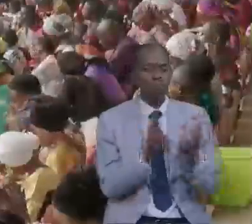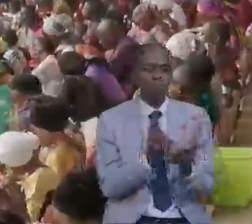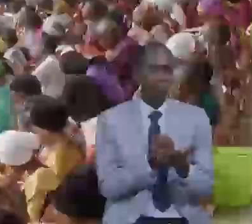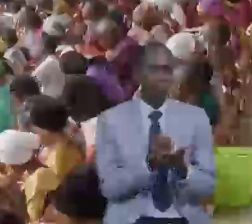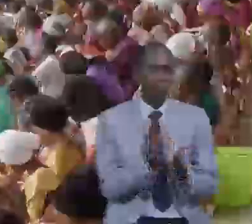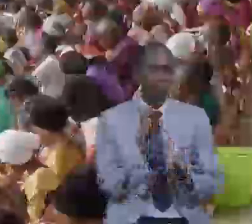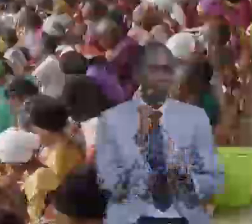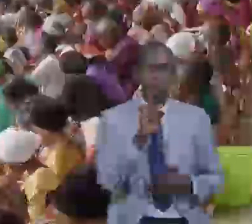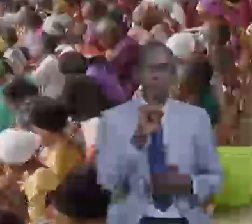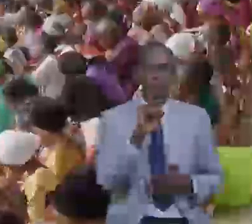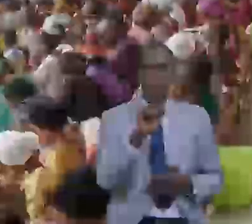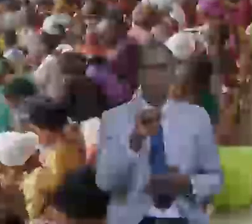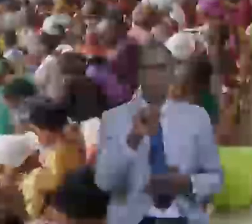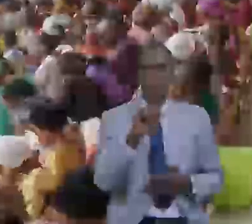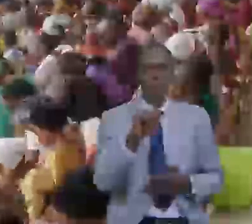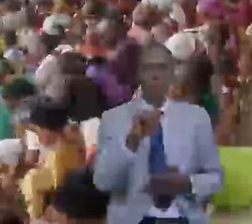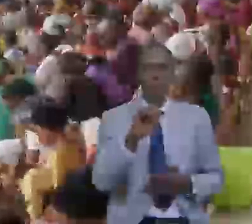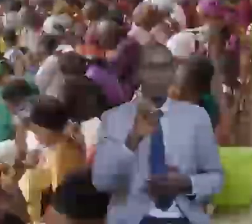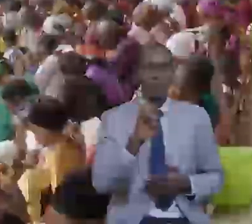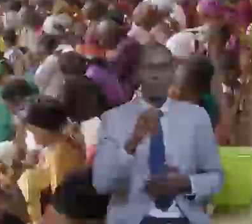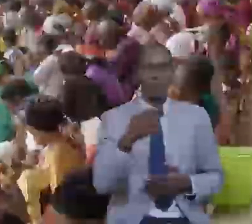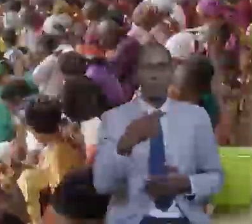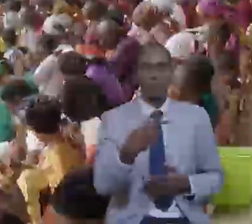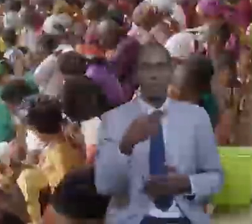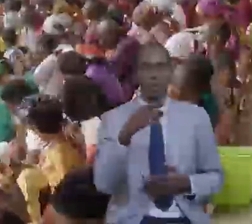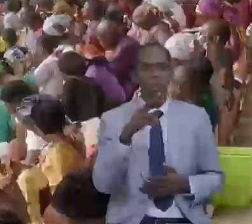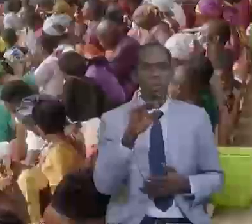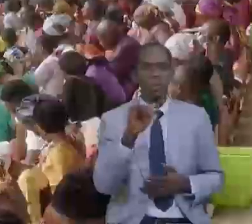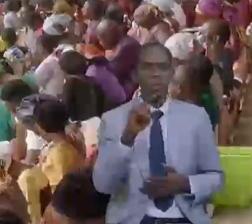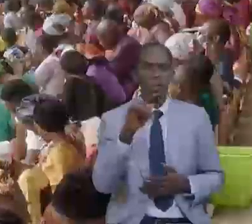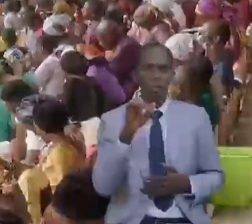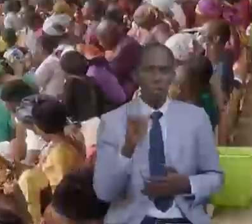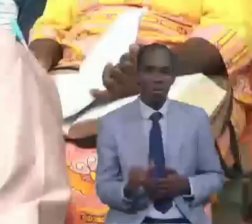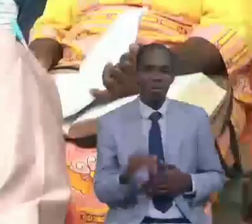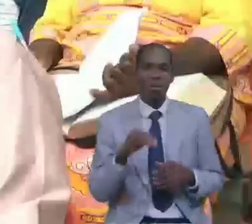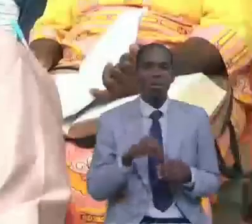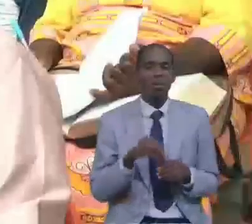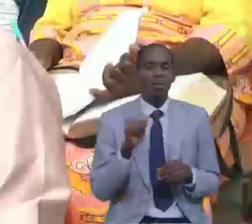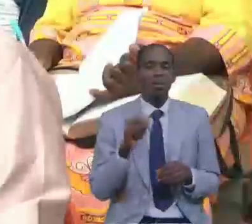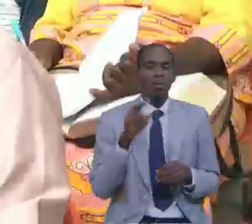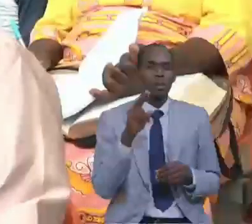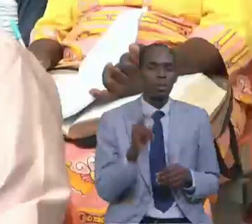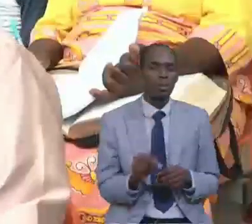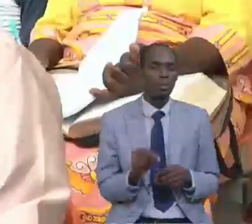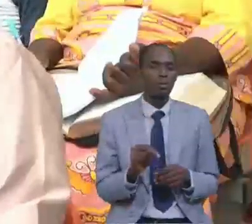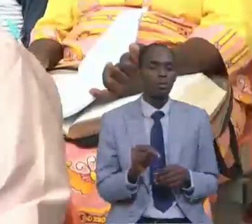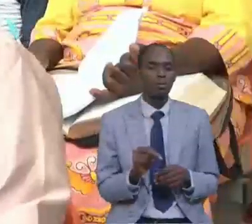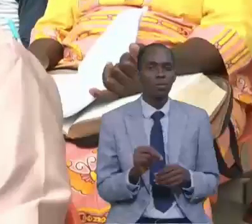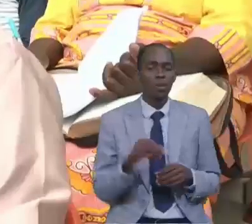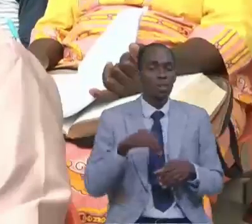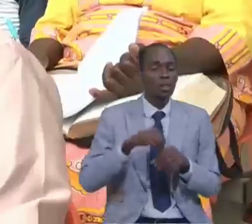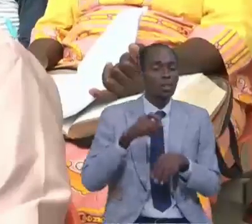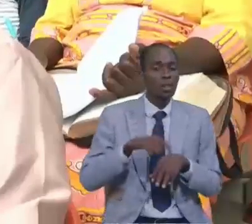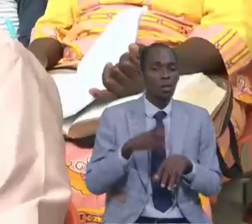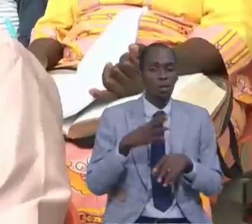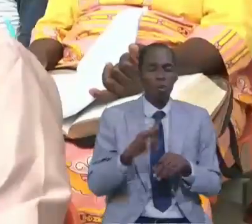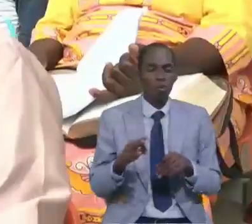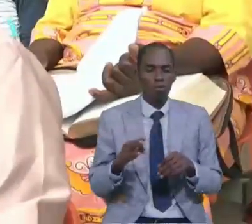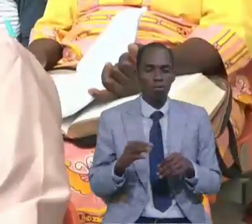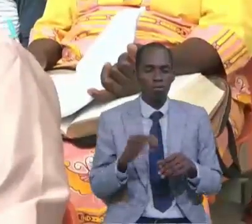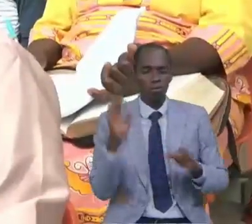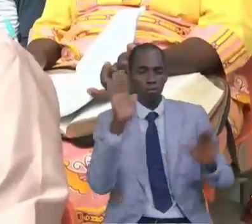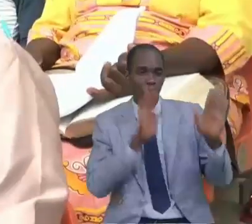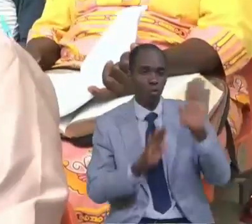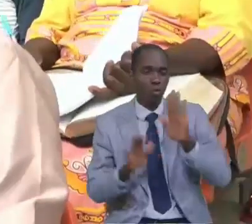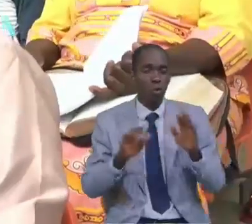crisis. When a sanctified man, a sanctified woman goes through a